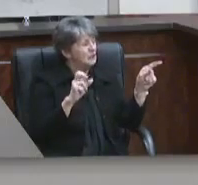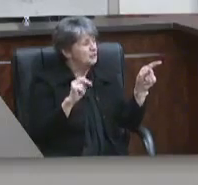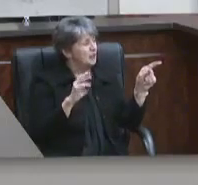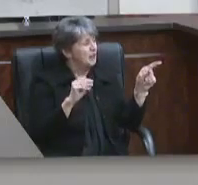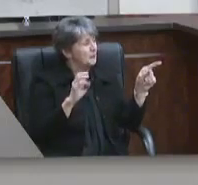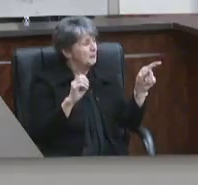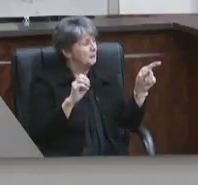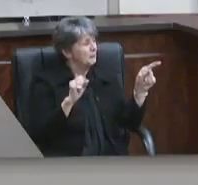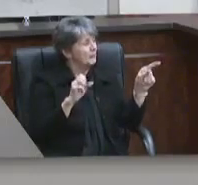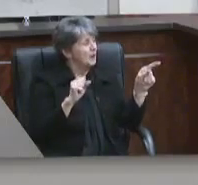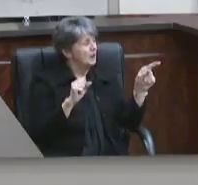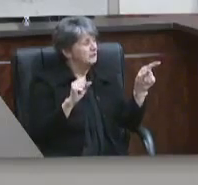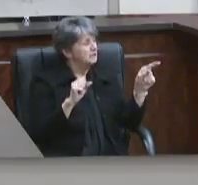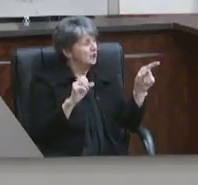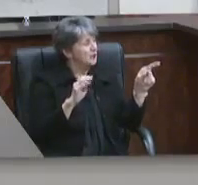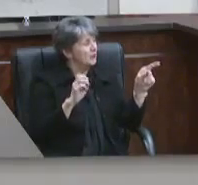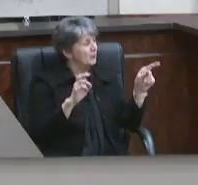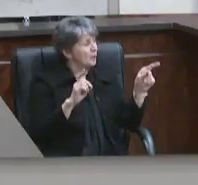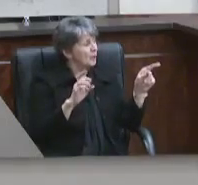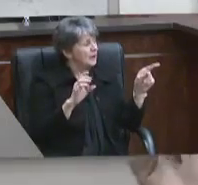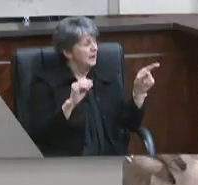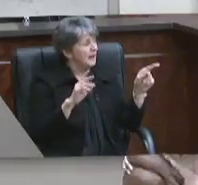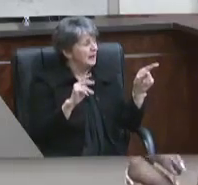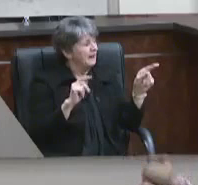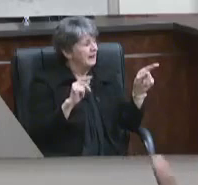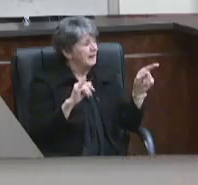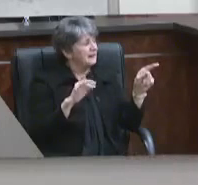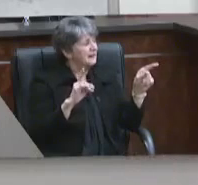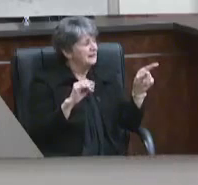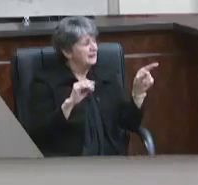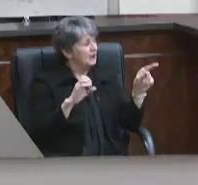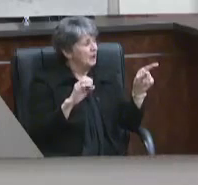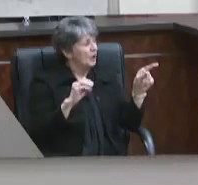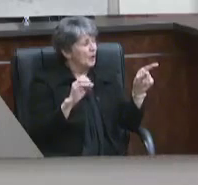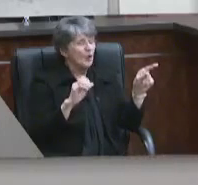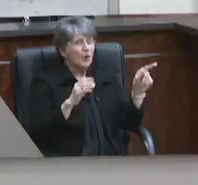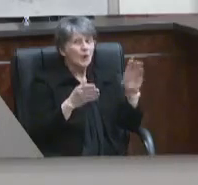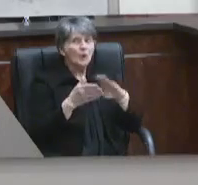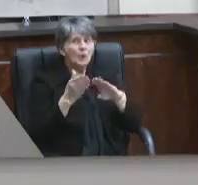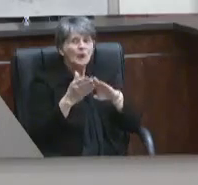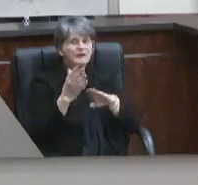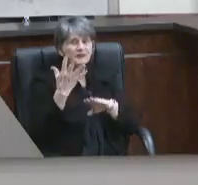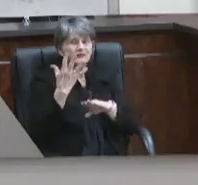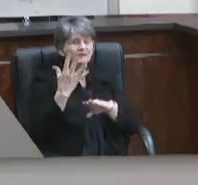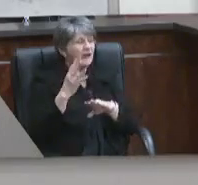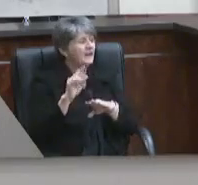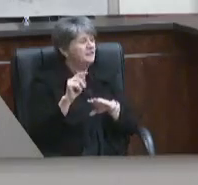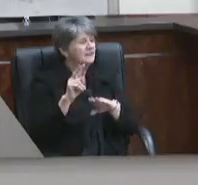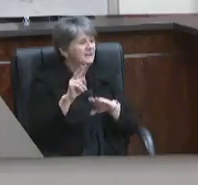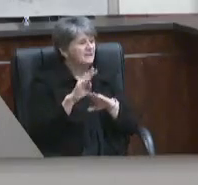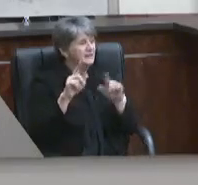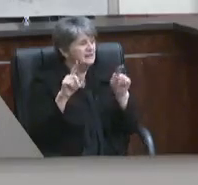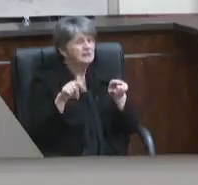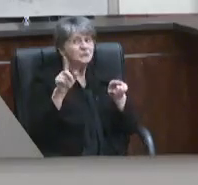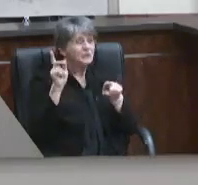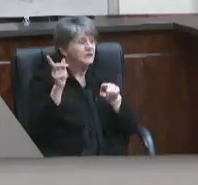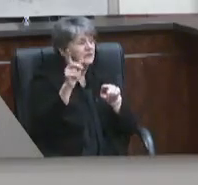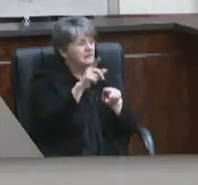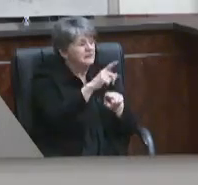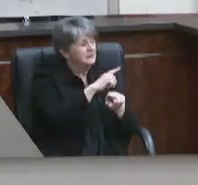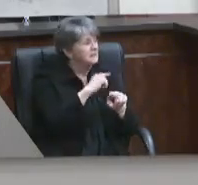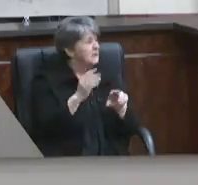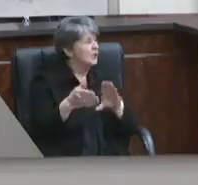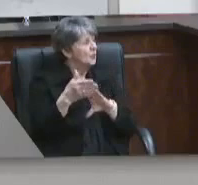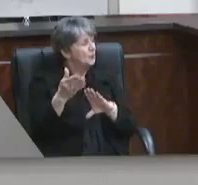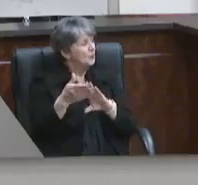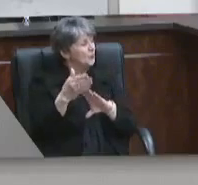Keston Decoto is running the 5 cameras that you see here in the council chamber that are broadcasting this council meeting live to